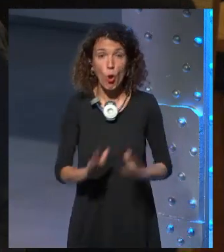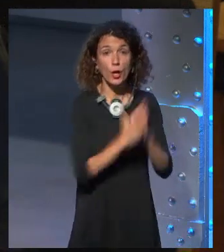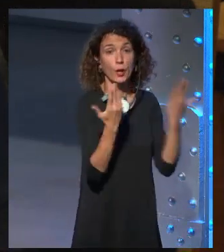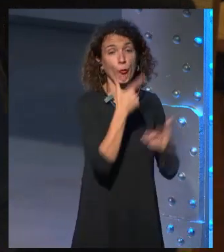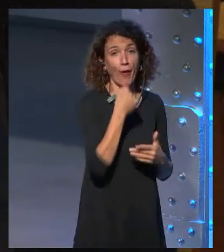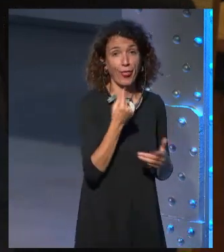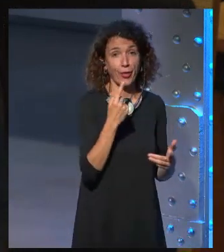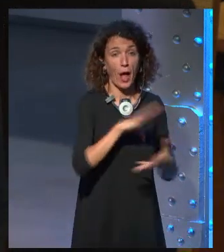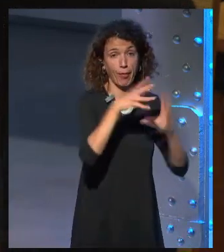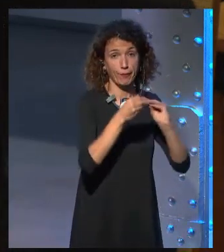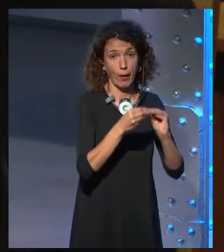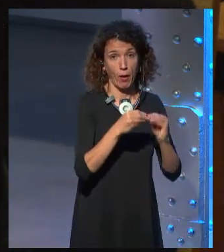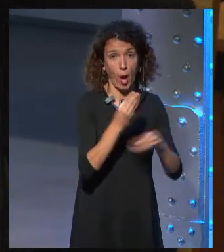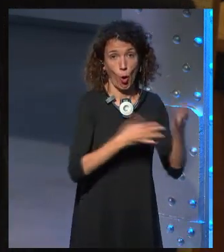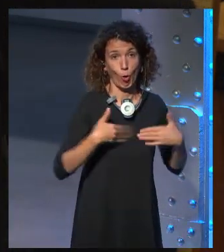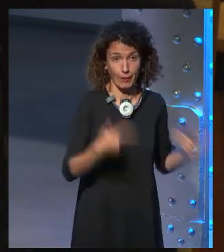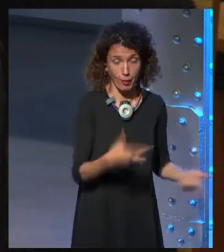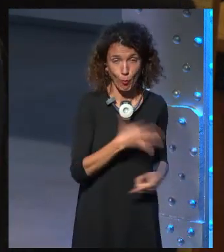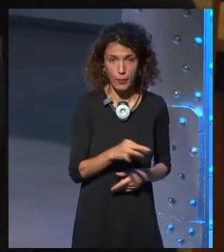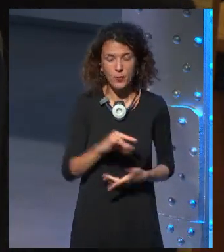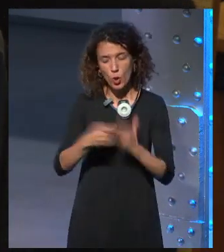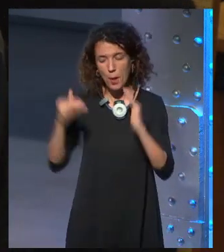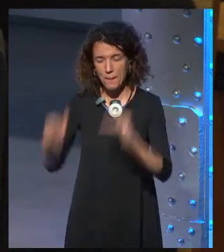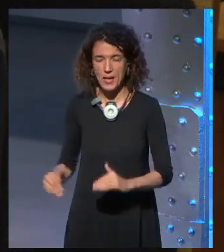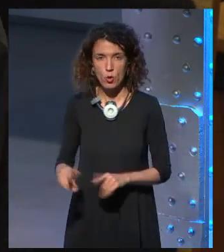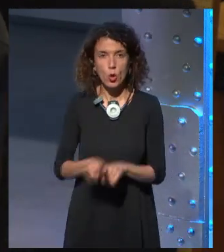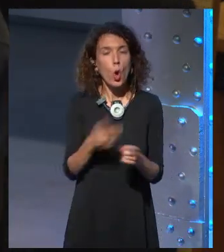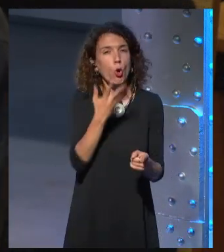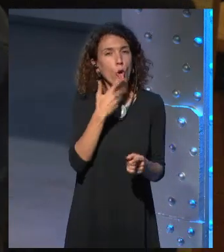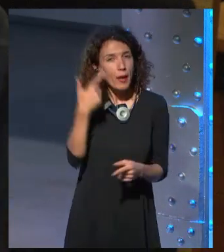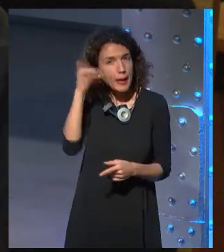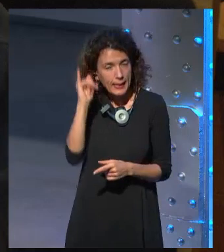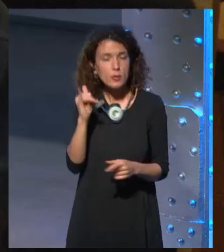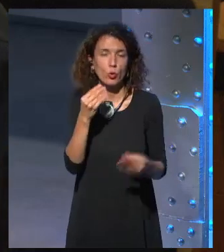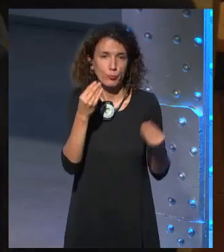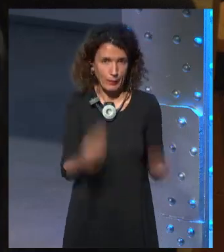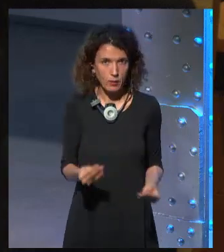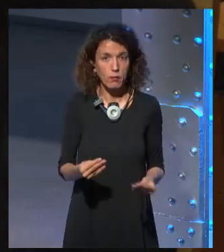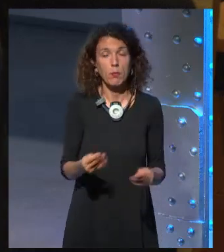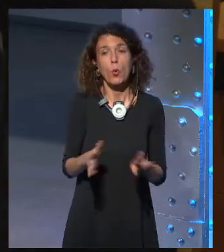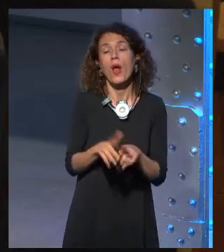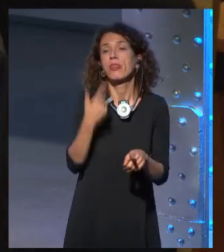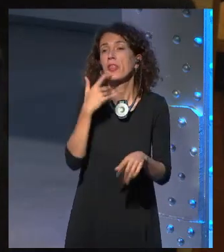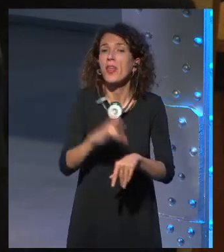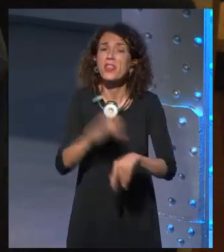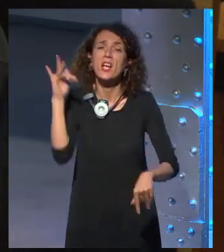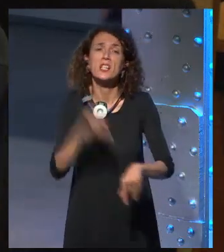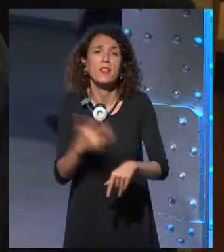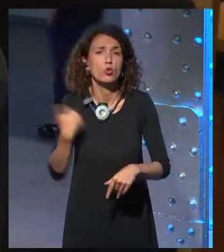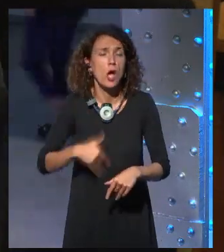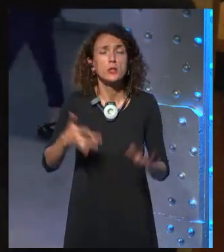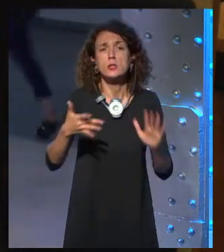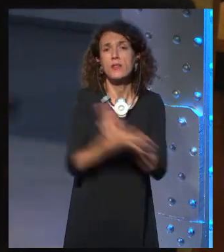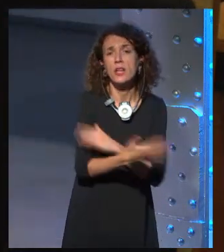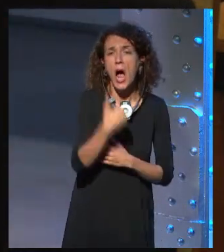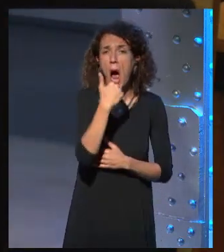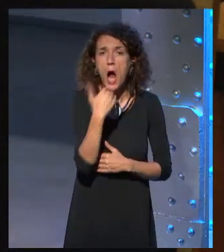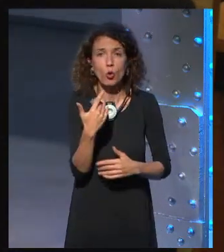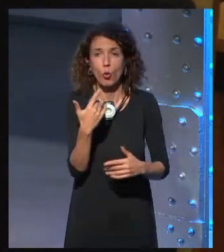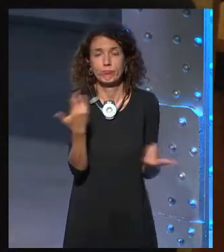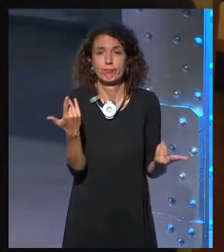much more difficult to tame technology vis-a-vis what it was to tame the book. But I think that there is a risk